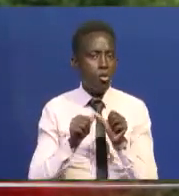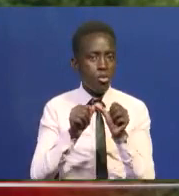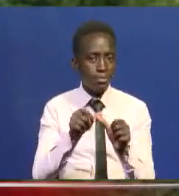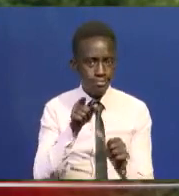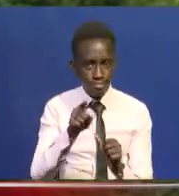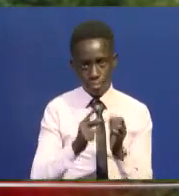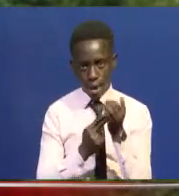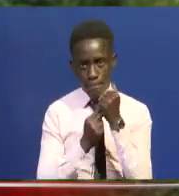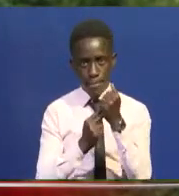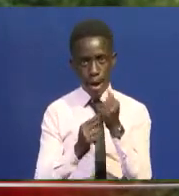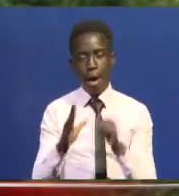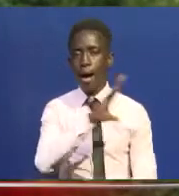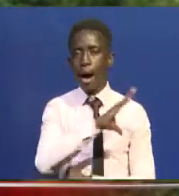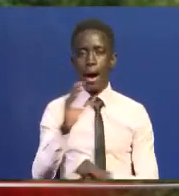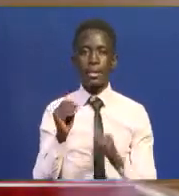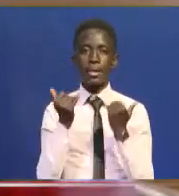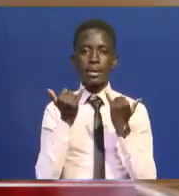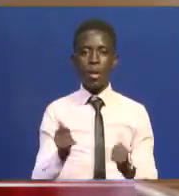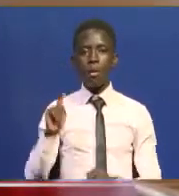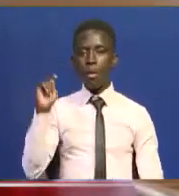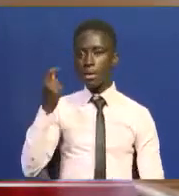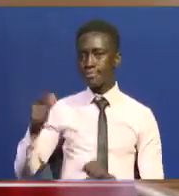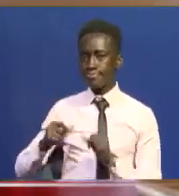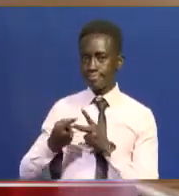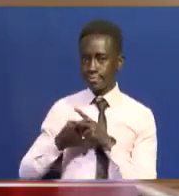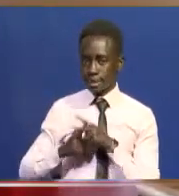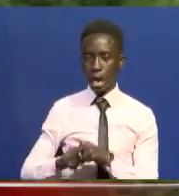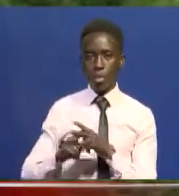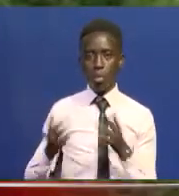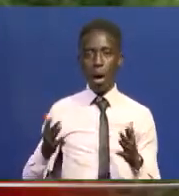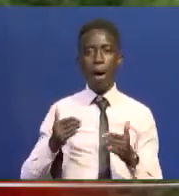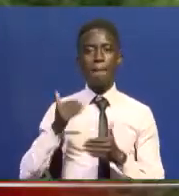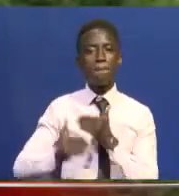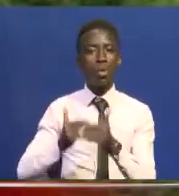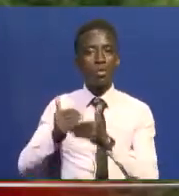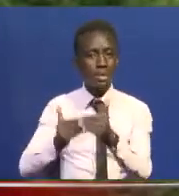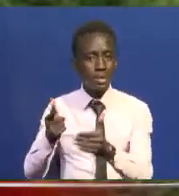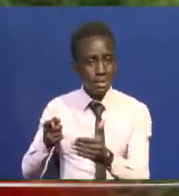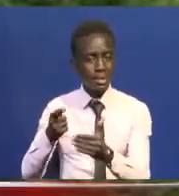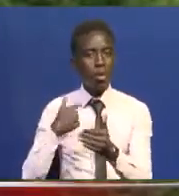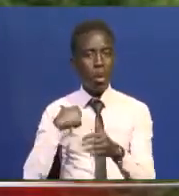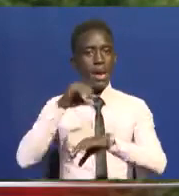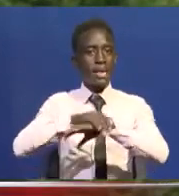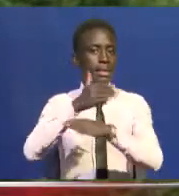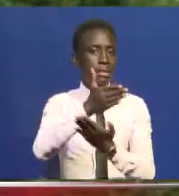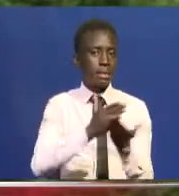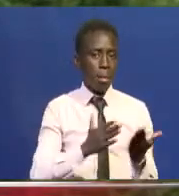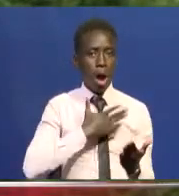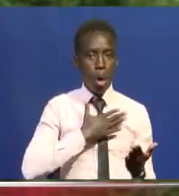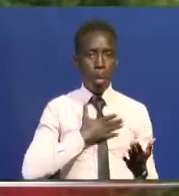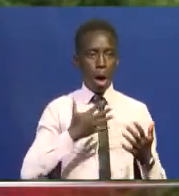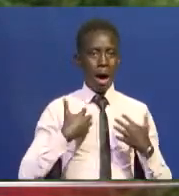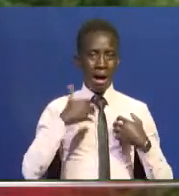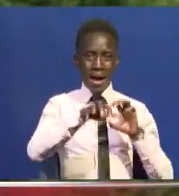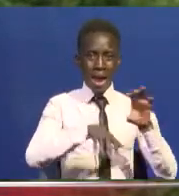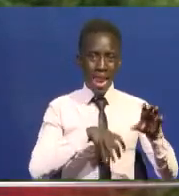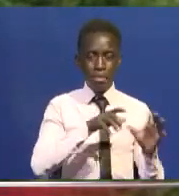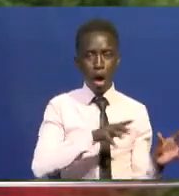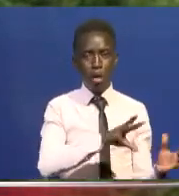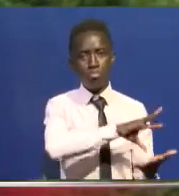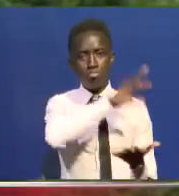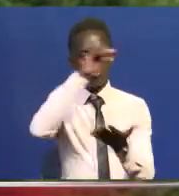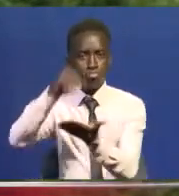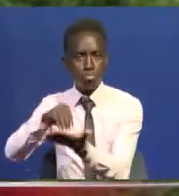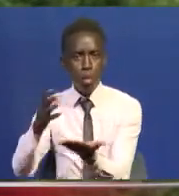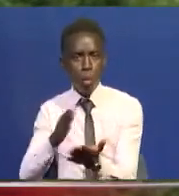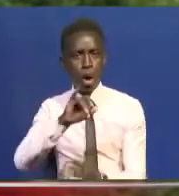and already Kenya is starting a process of getting some of our animals to Jordan, but it has not happened yet, it's just